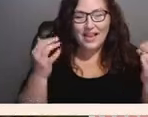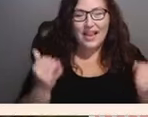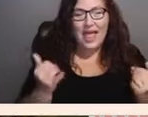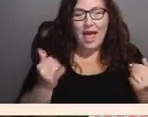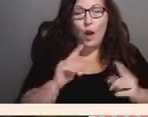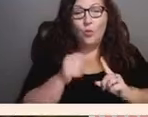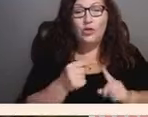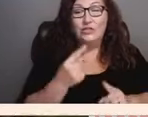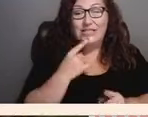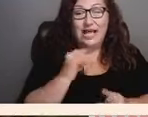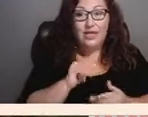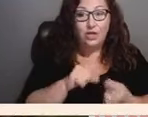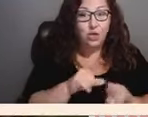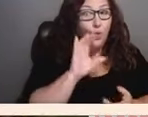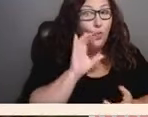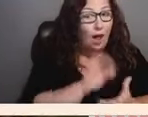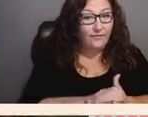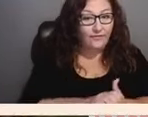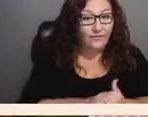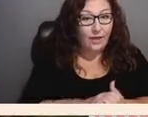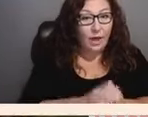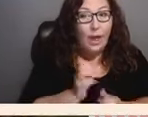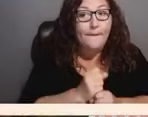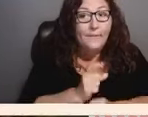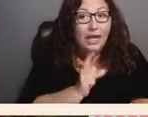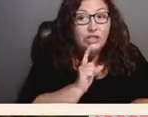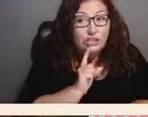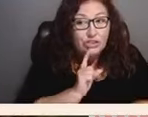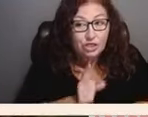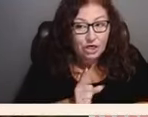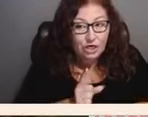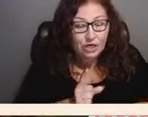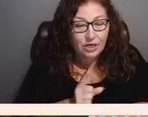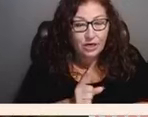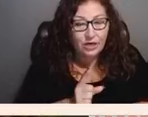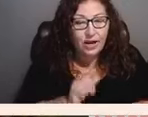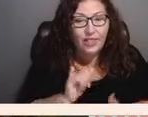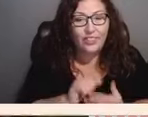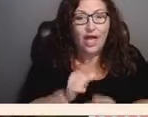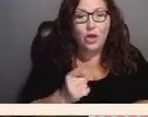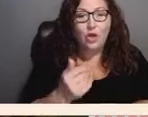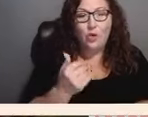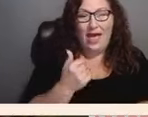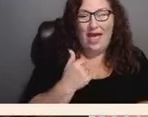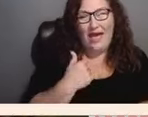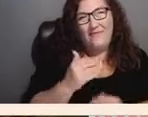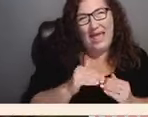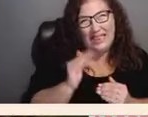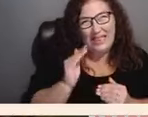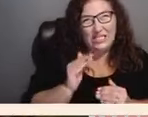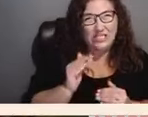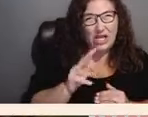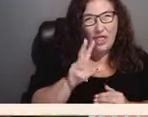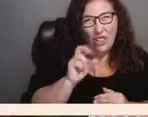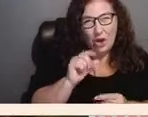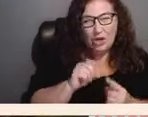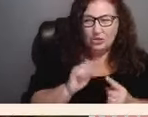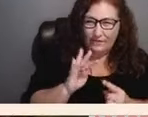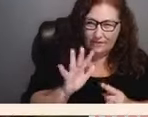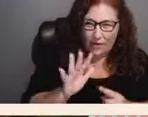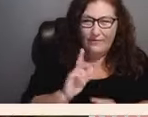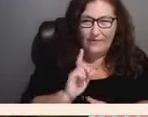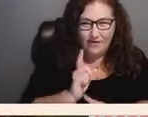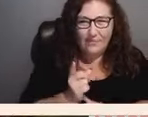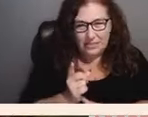this to your wife, make sure that you have at least 30 to 45